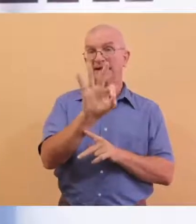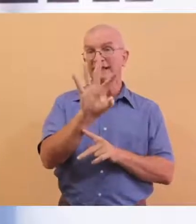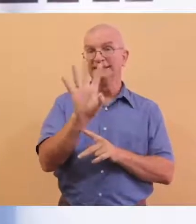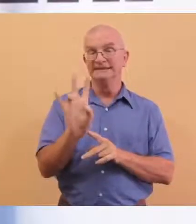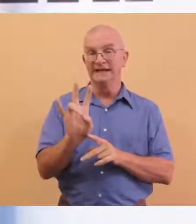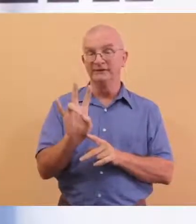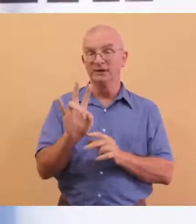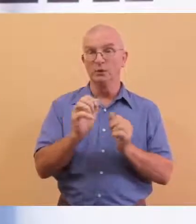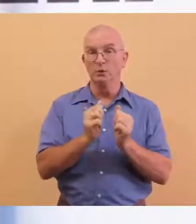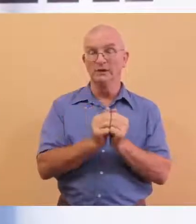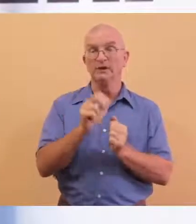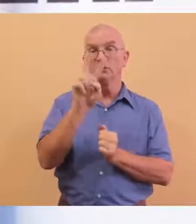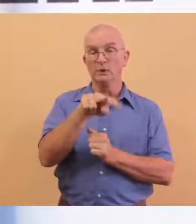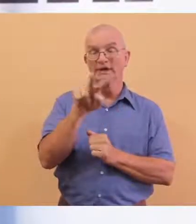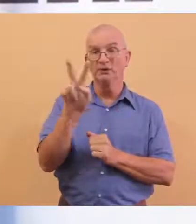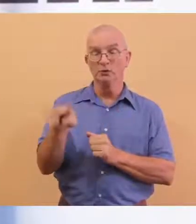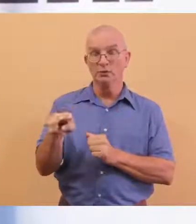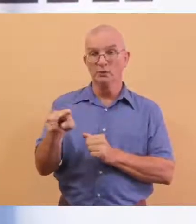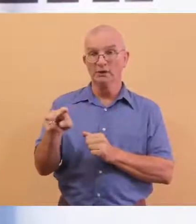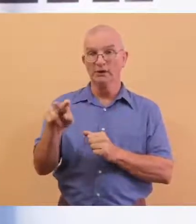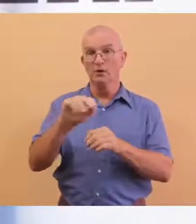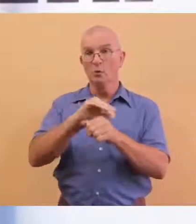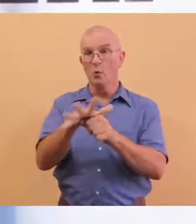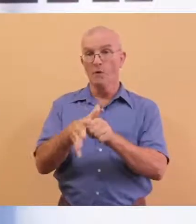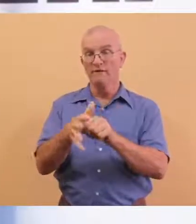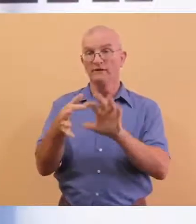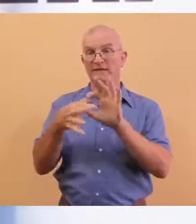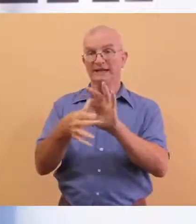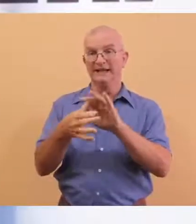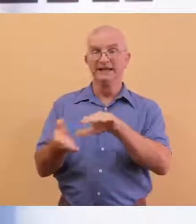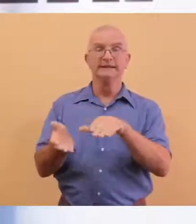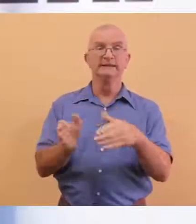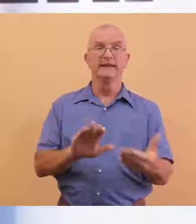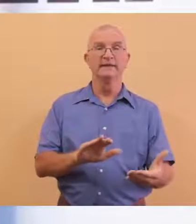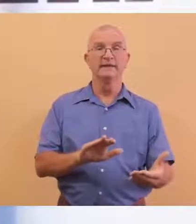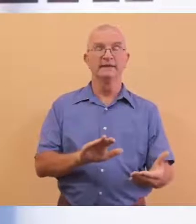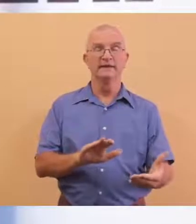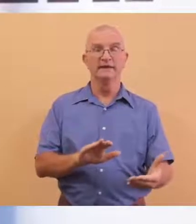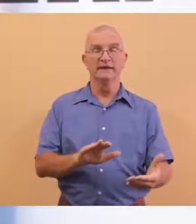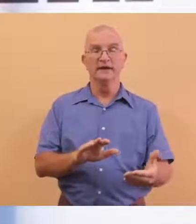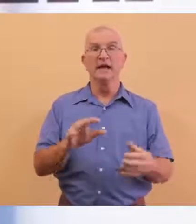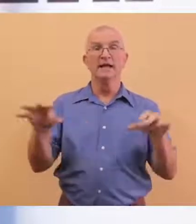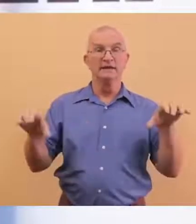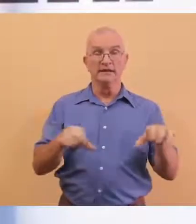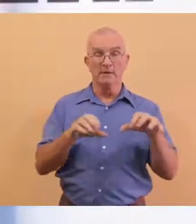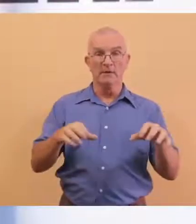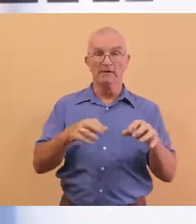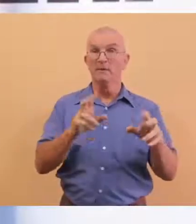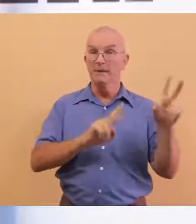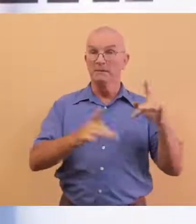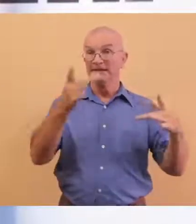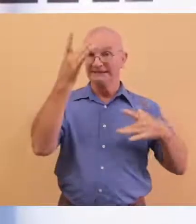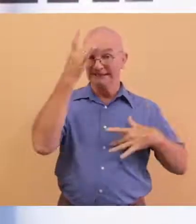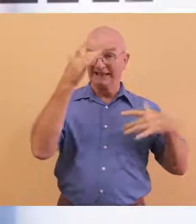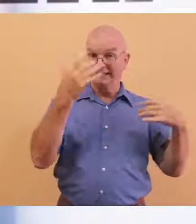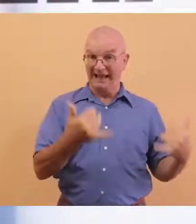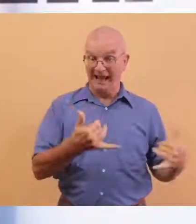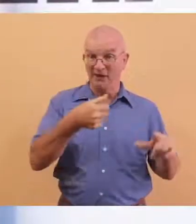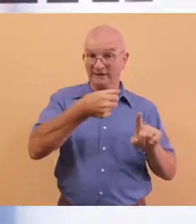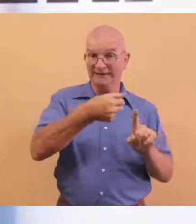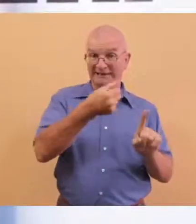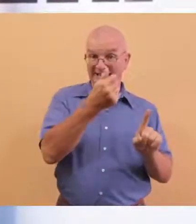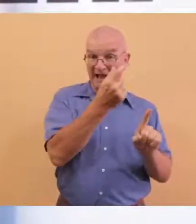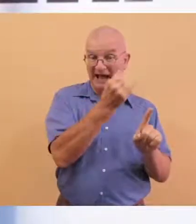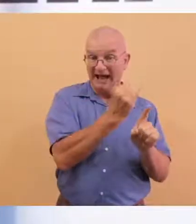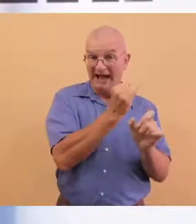497, with 22 COVID-related deaths. The number of active cases in institutional